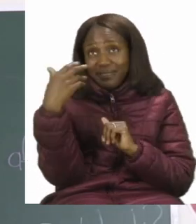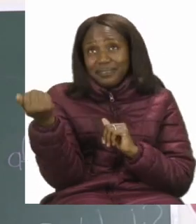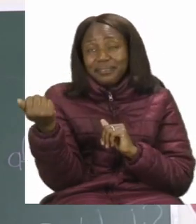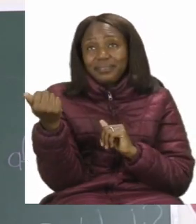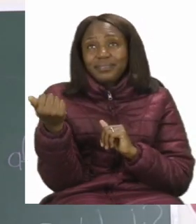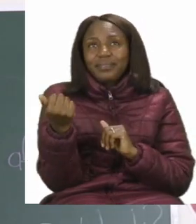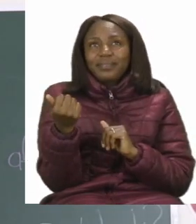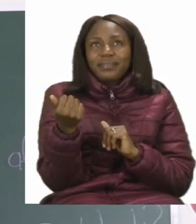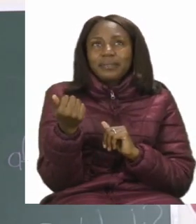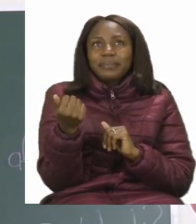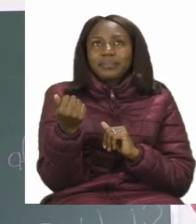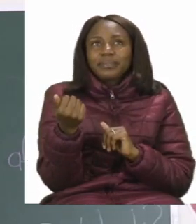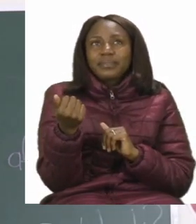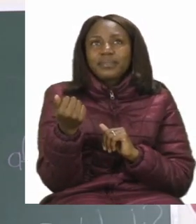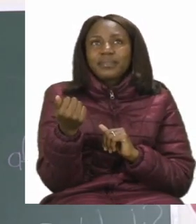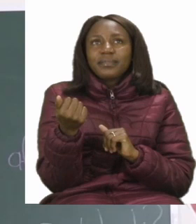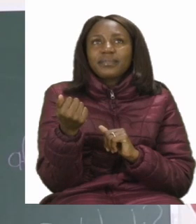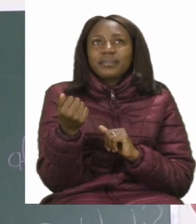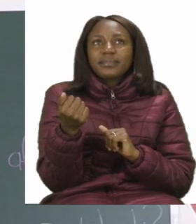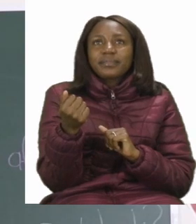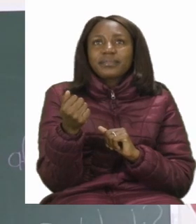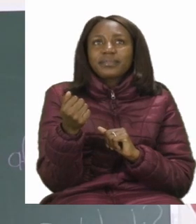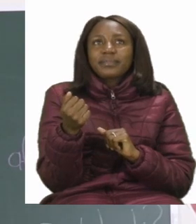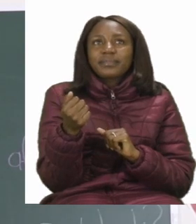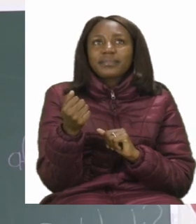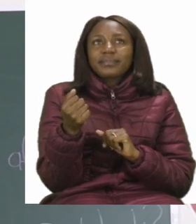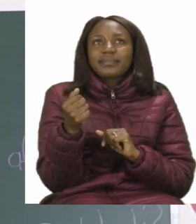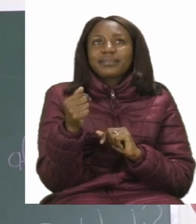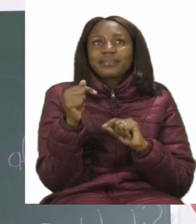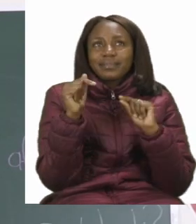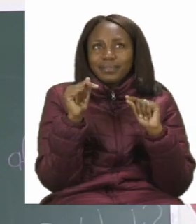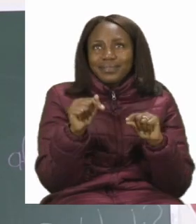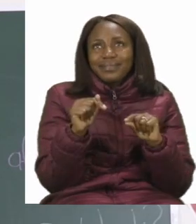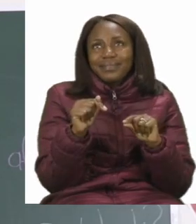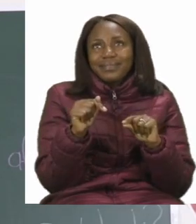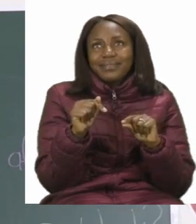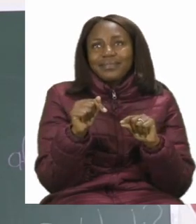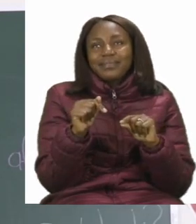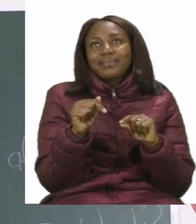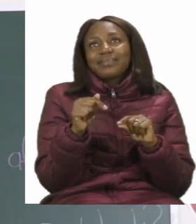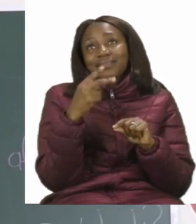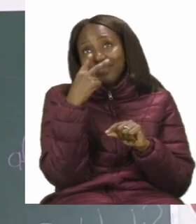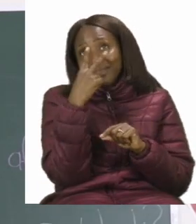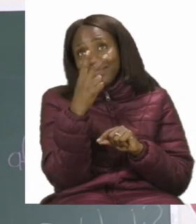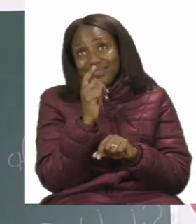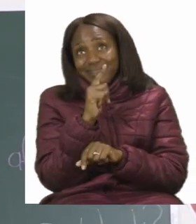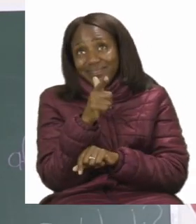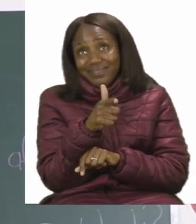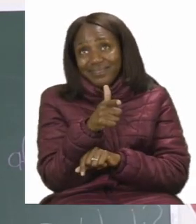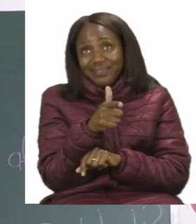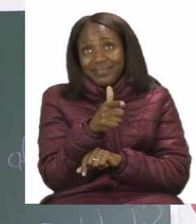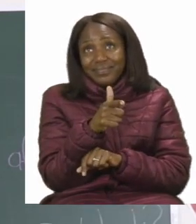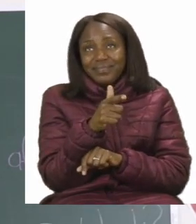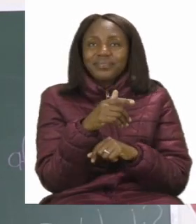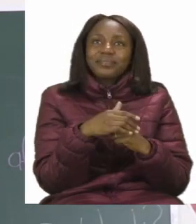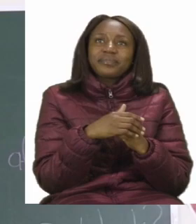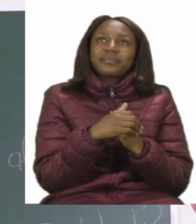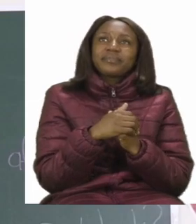Right, everyone? Now, I am going to go for a quick break. I will see you shortly.